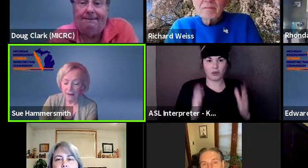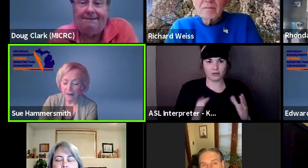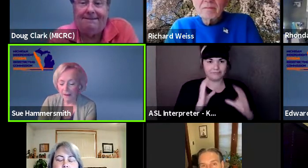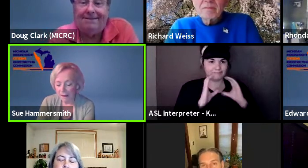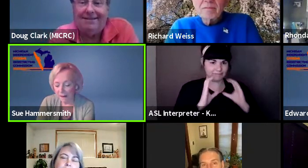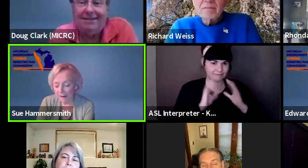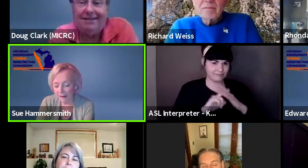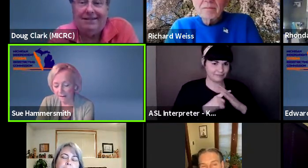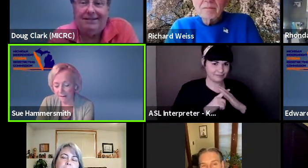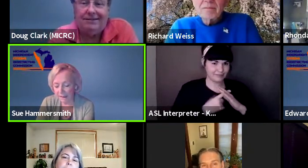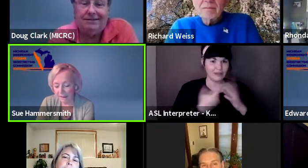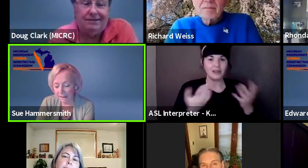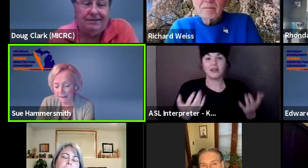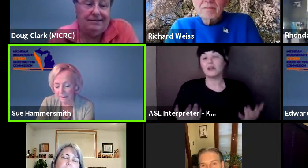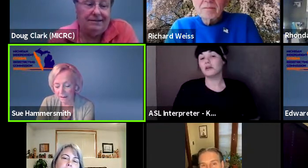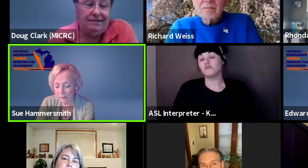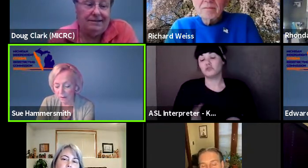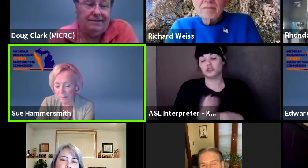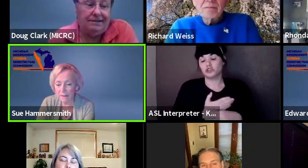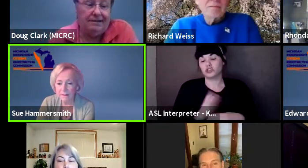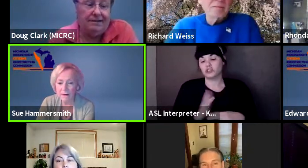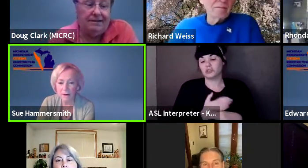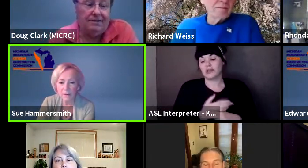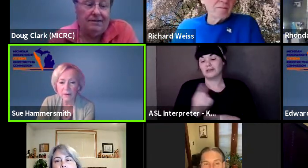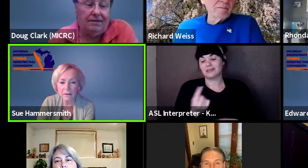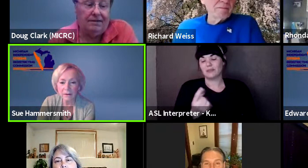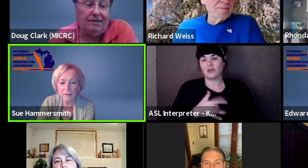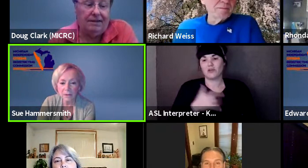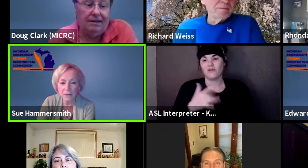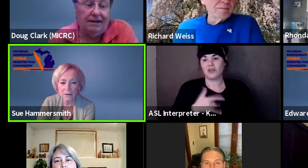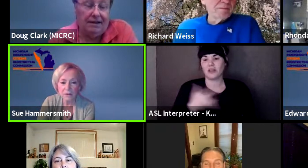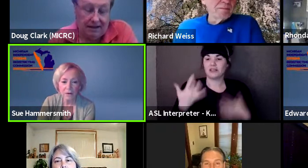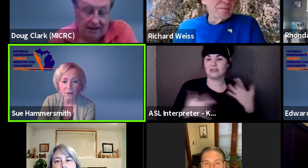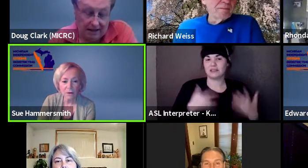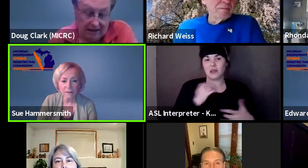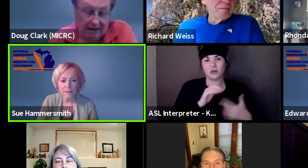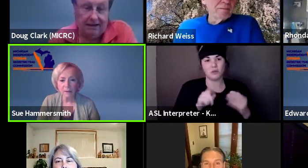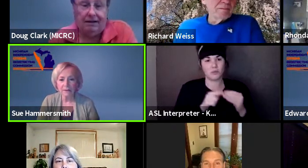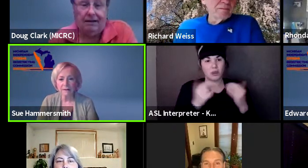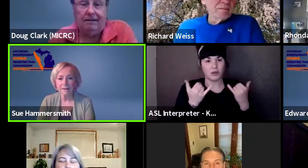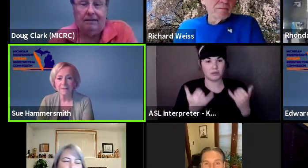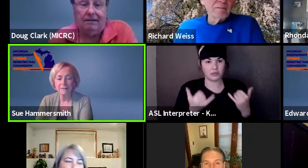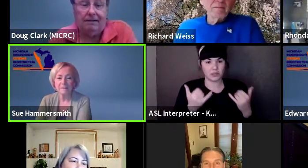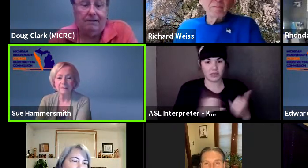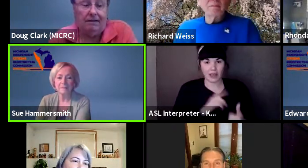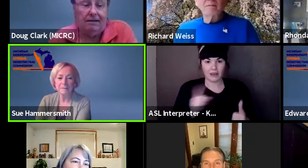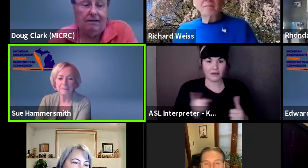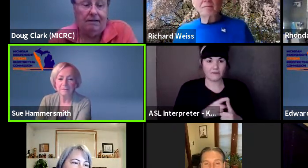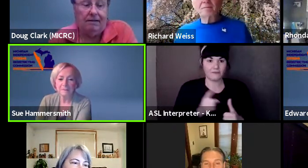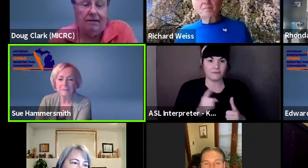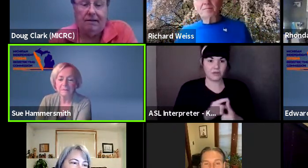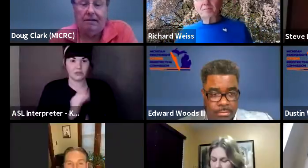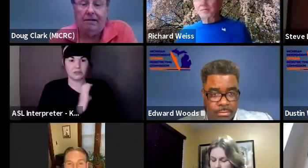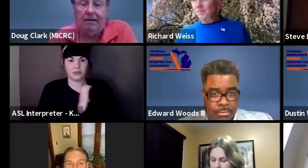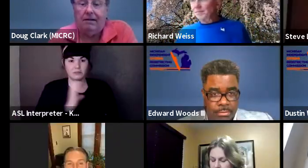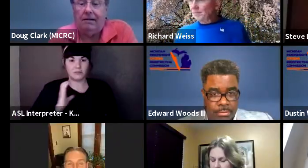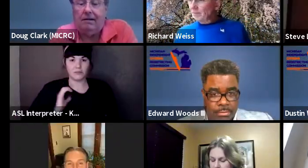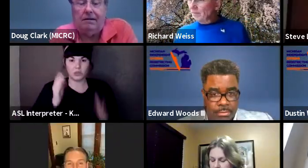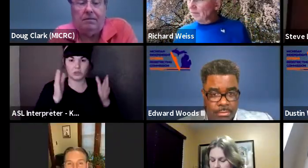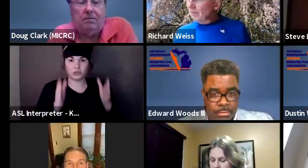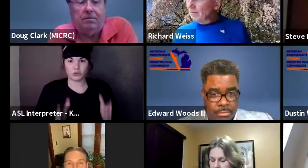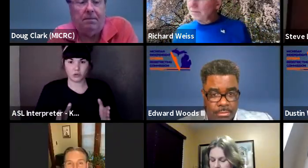about. And today I'm going to start with Commissioner Orton, please.